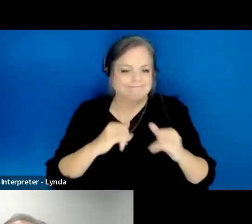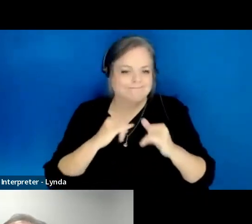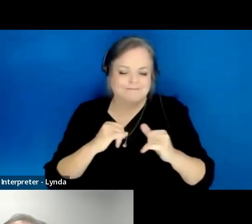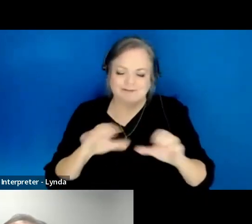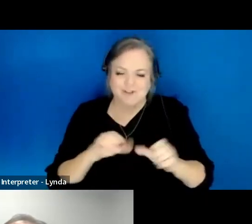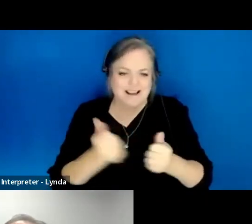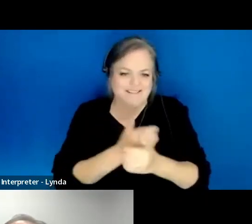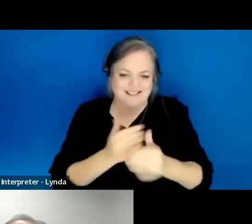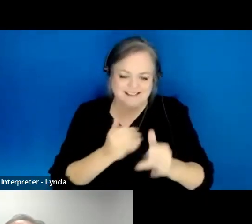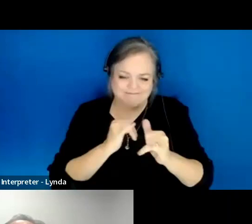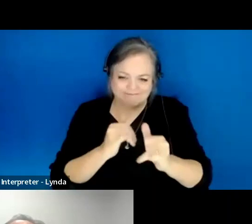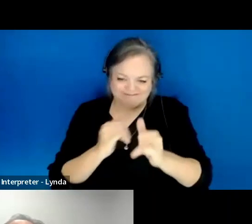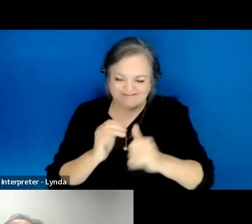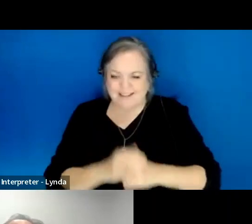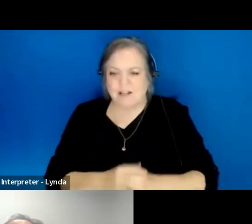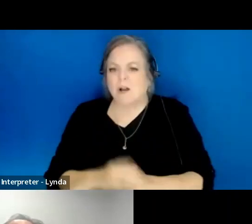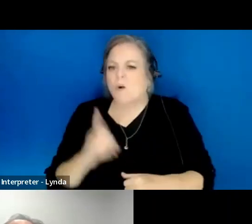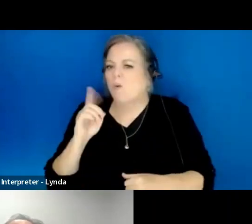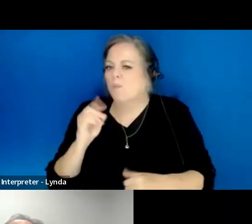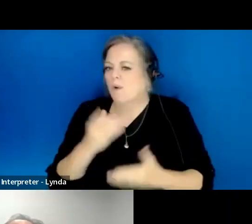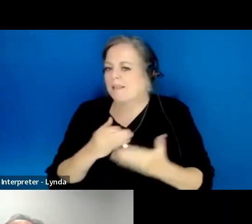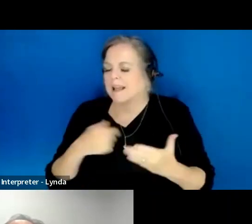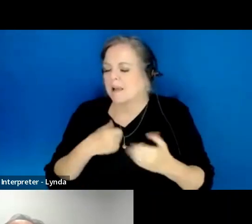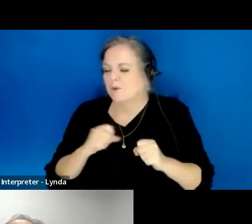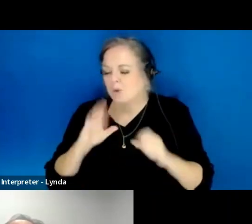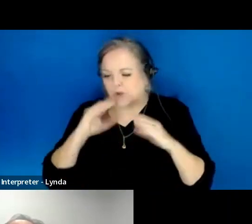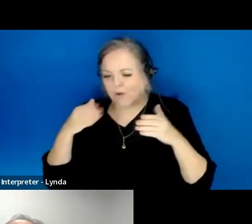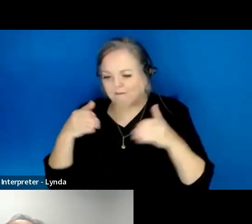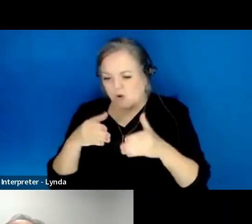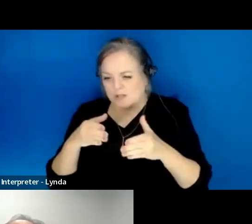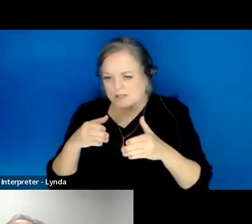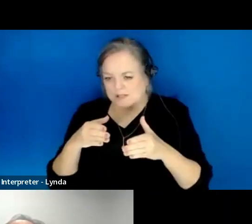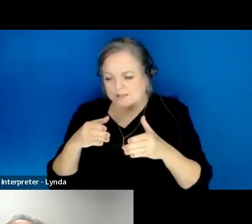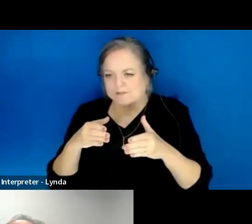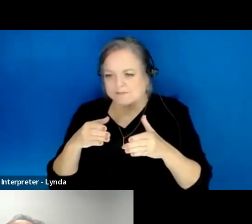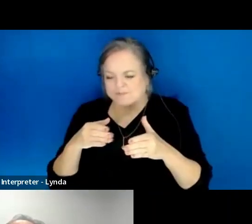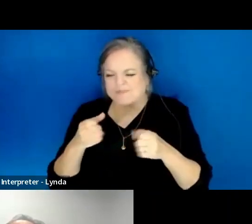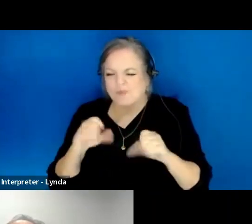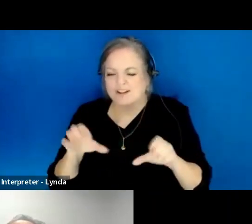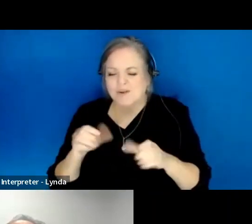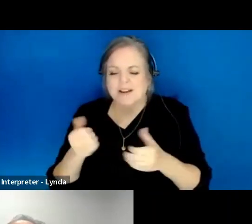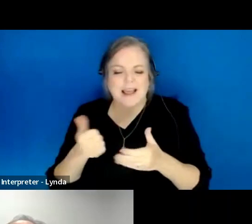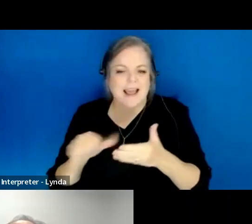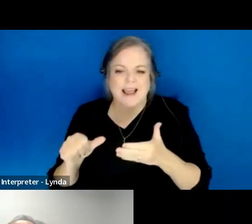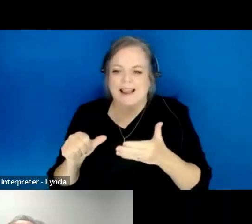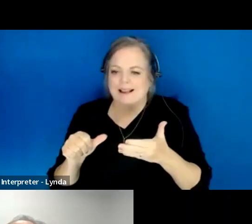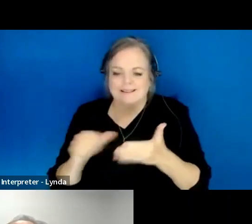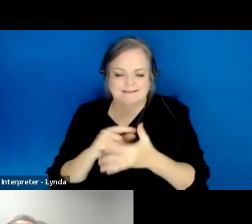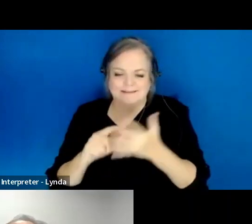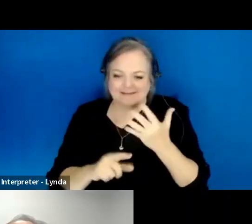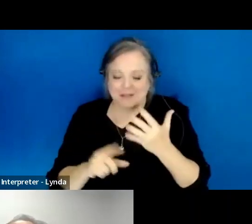are going to be doing. But I think one more thing, I'm going to try to focus on being, and I try to do this anyway. And, BJ, you teach me this a